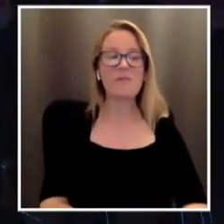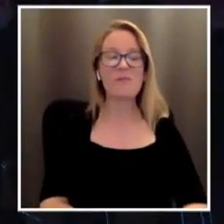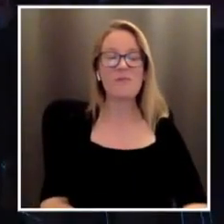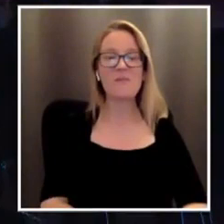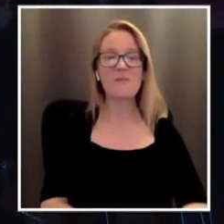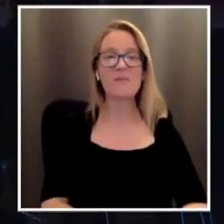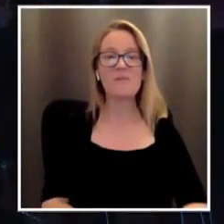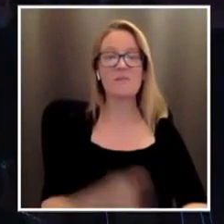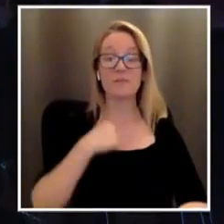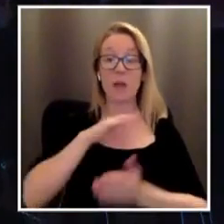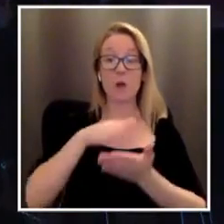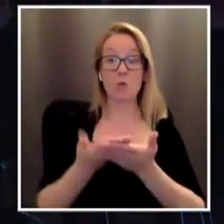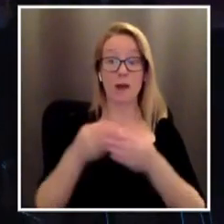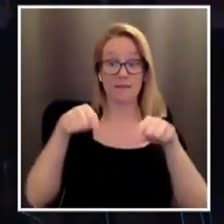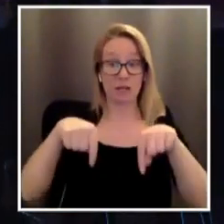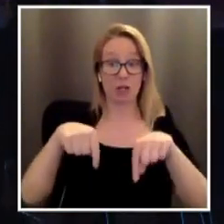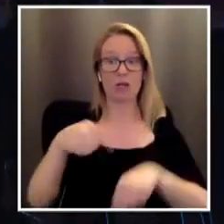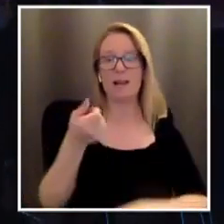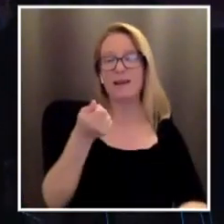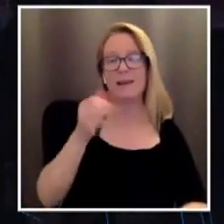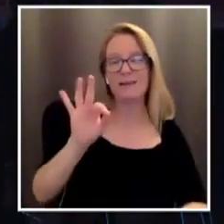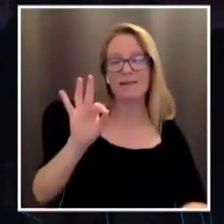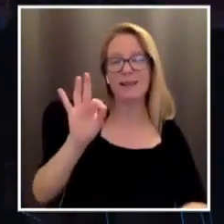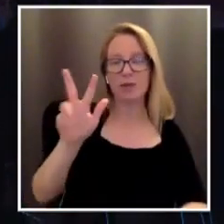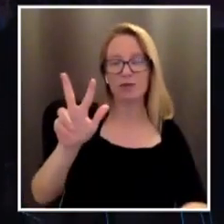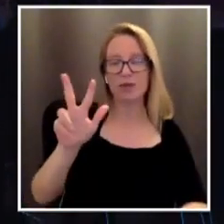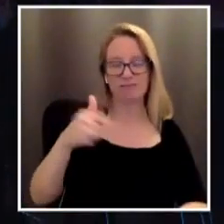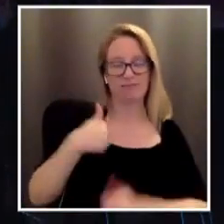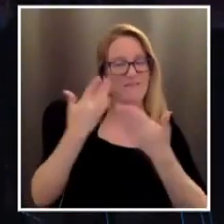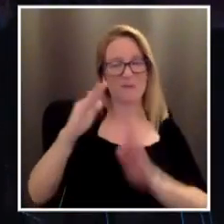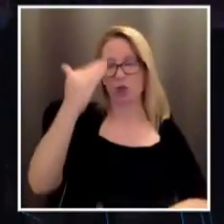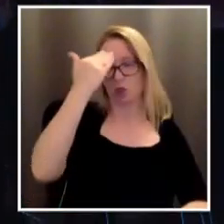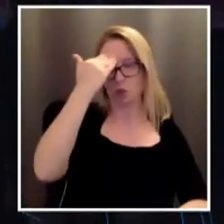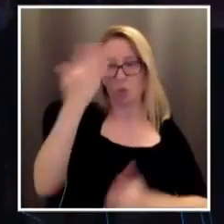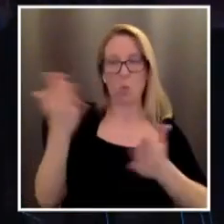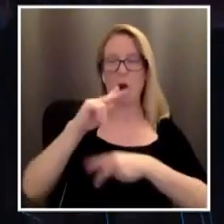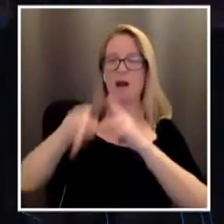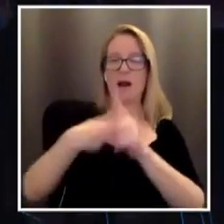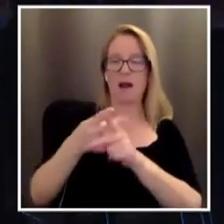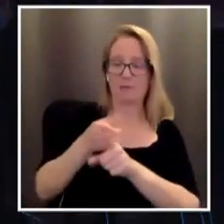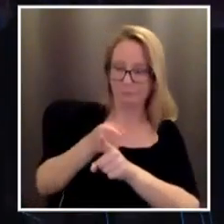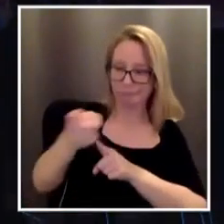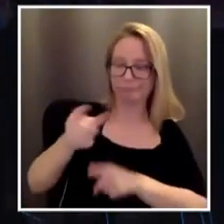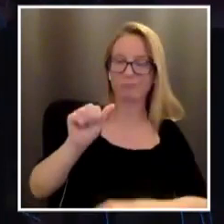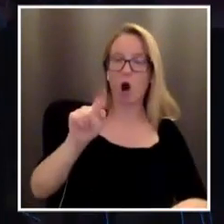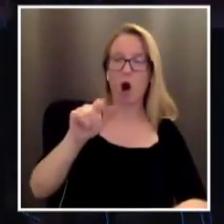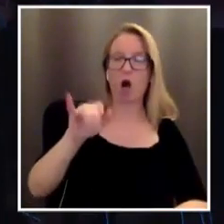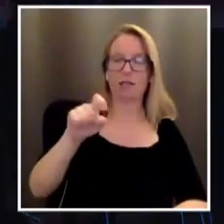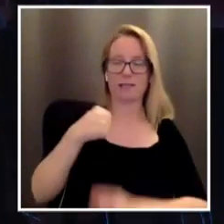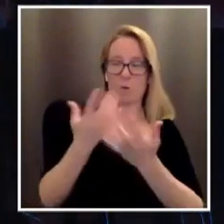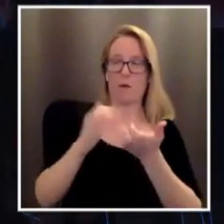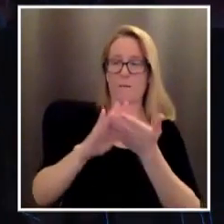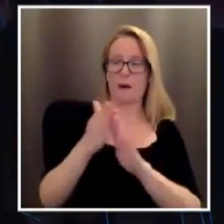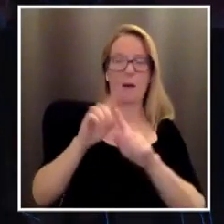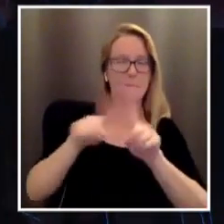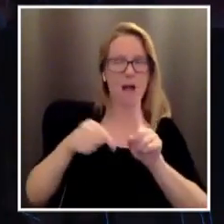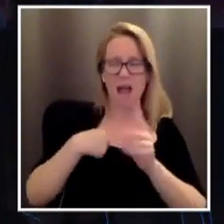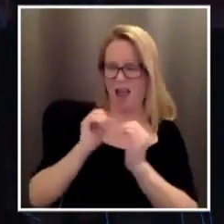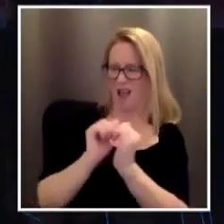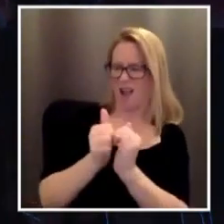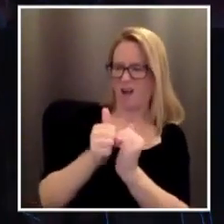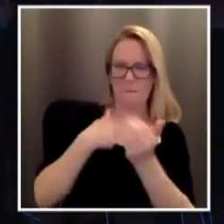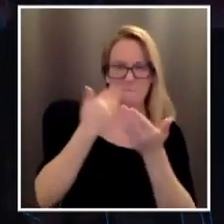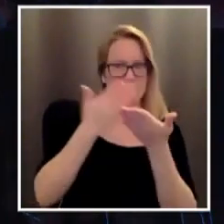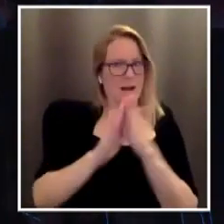When I arrived here in 93, I already knew what kind of artist I wanted to be. I didn't quite know how to be